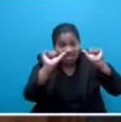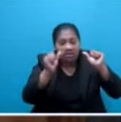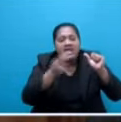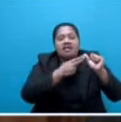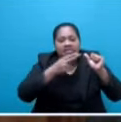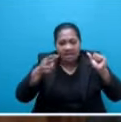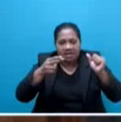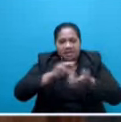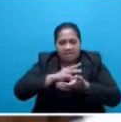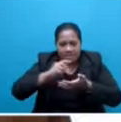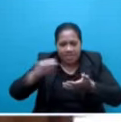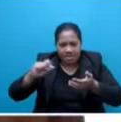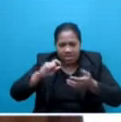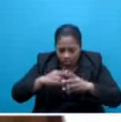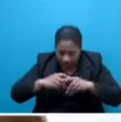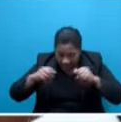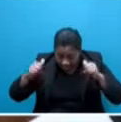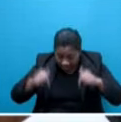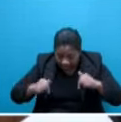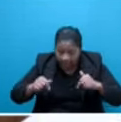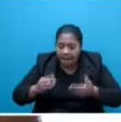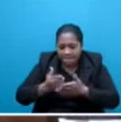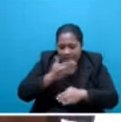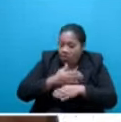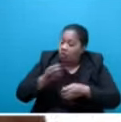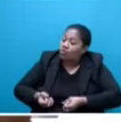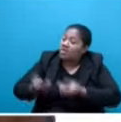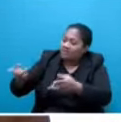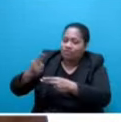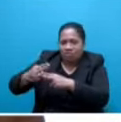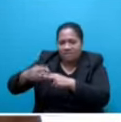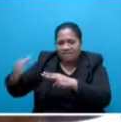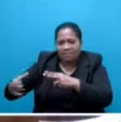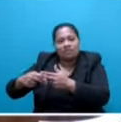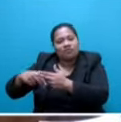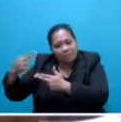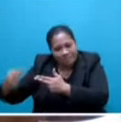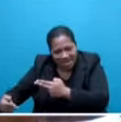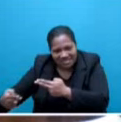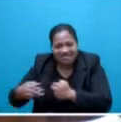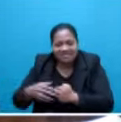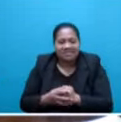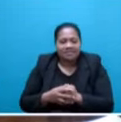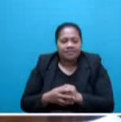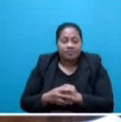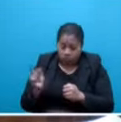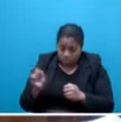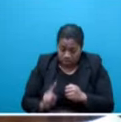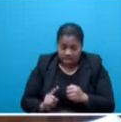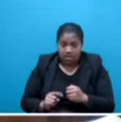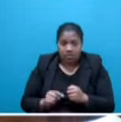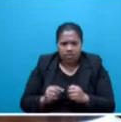it's disseminated to farmers to plant. To date, SIRF has developed 19 approved varieties of cane,